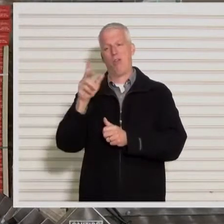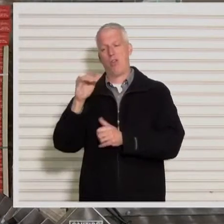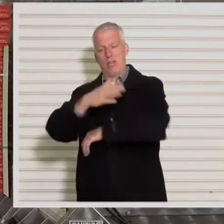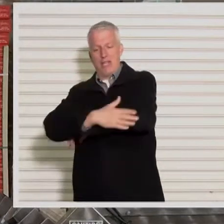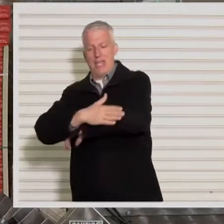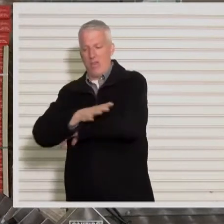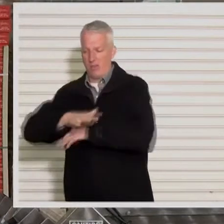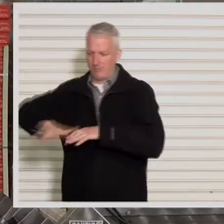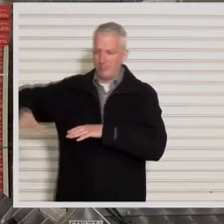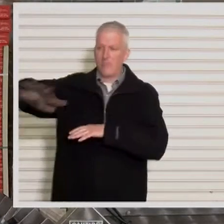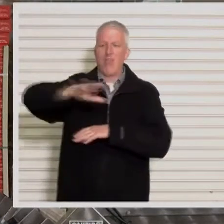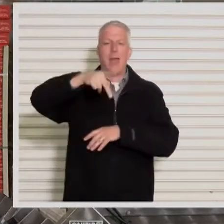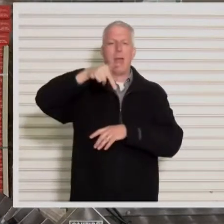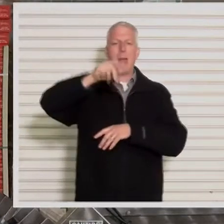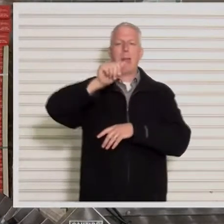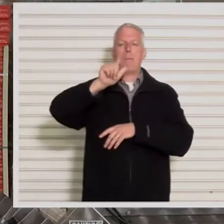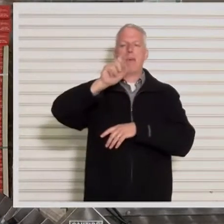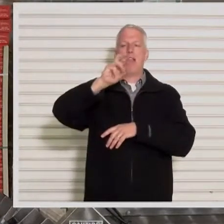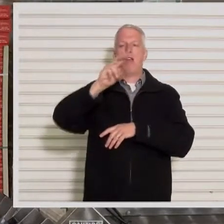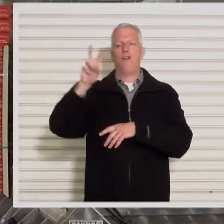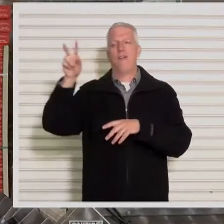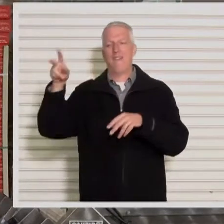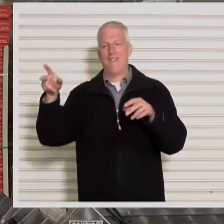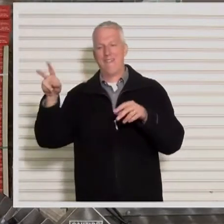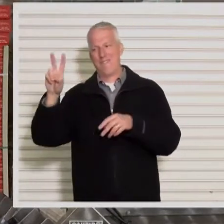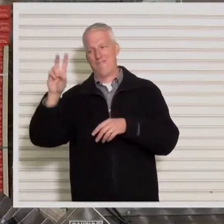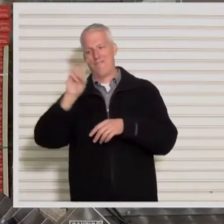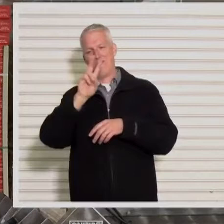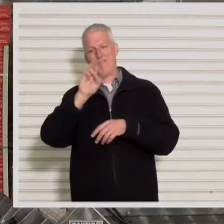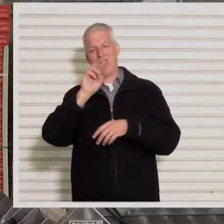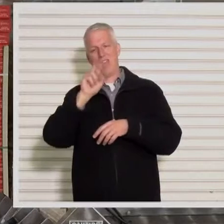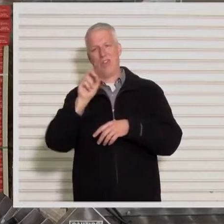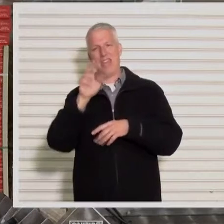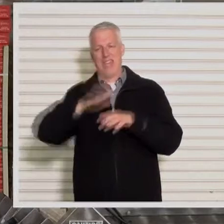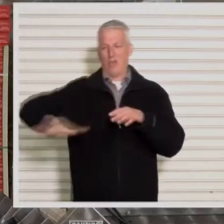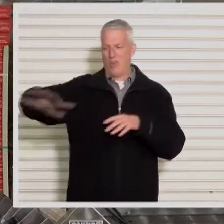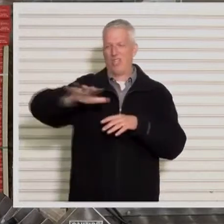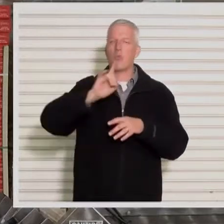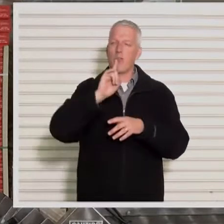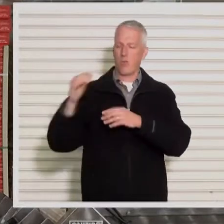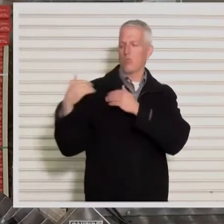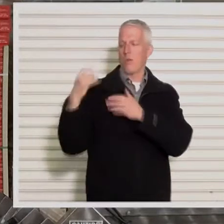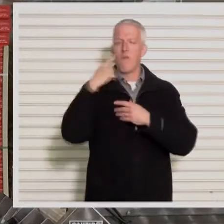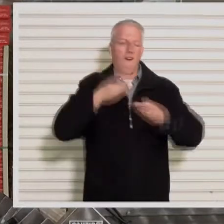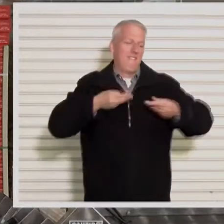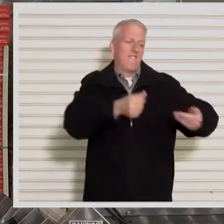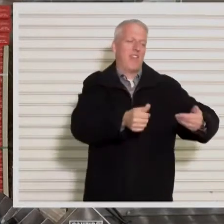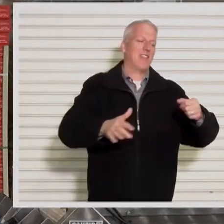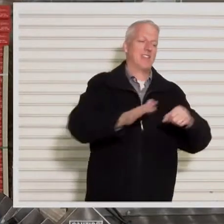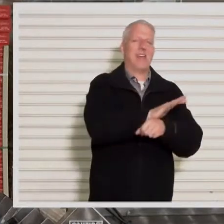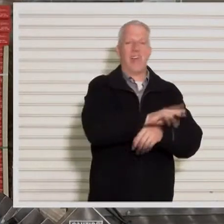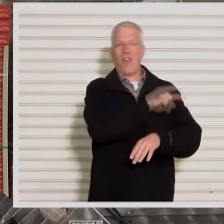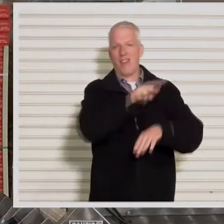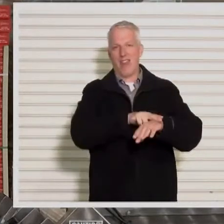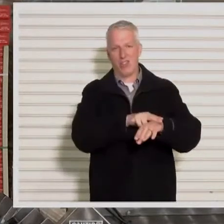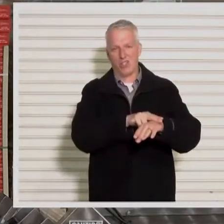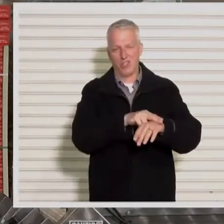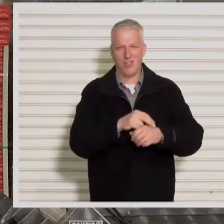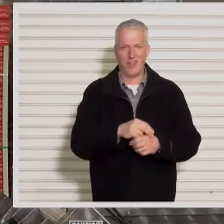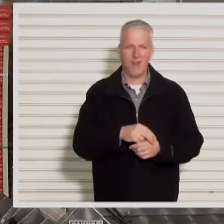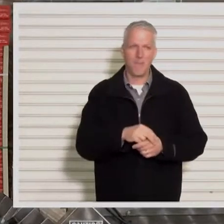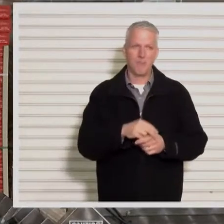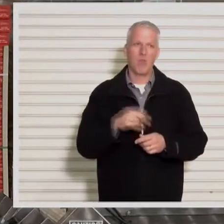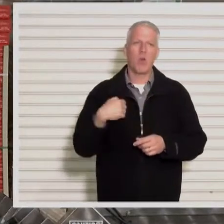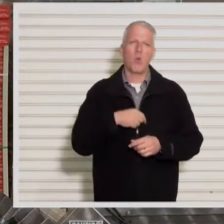Verde region that really is responsible for feeding the entire nation. And I know that my colleagues from the Central Valley and the coastal communities up